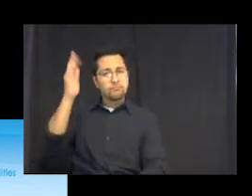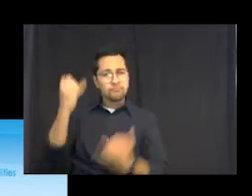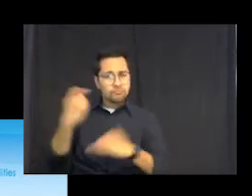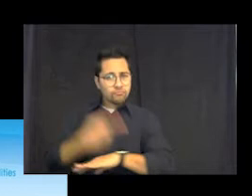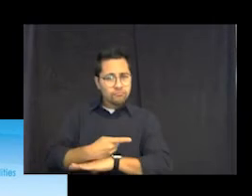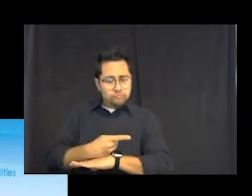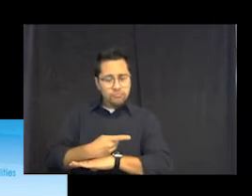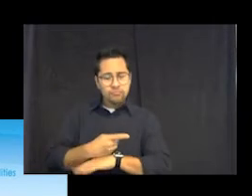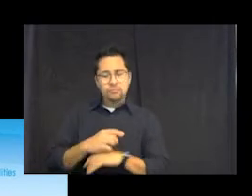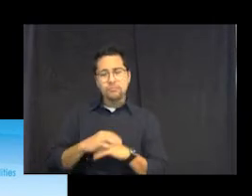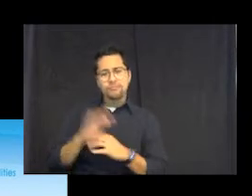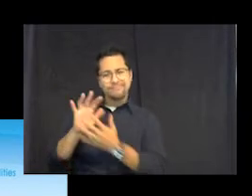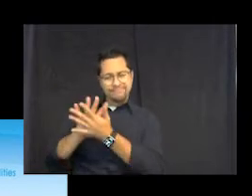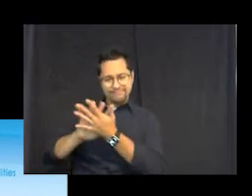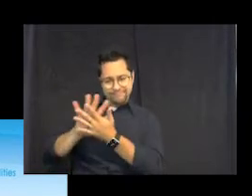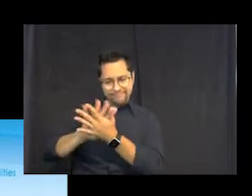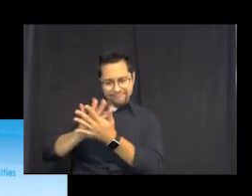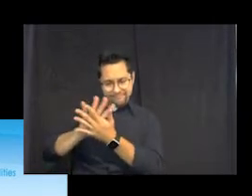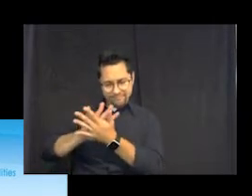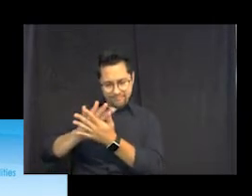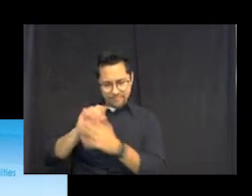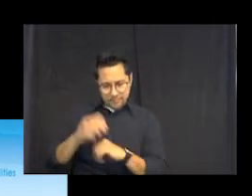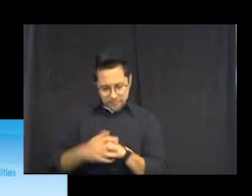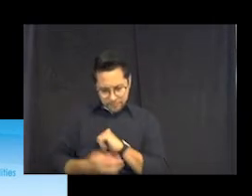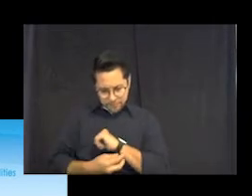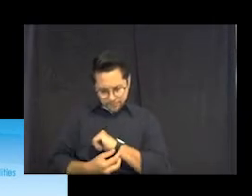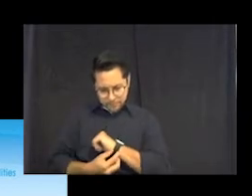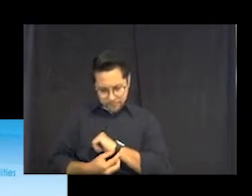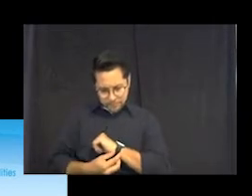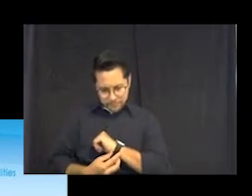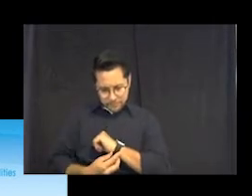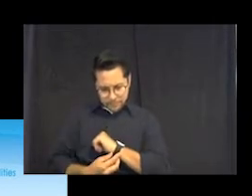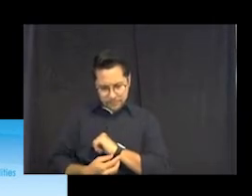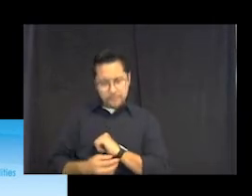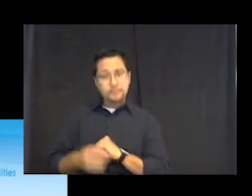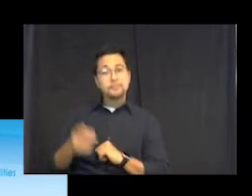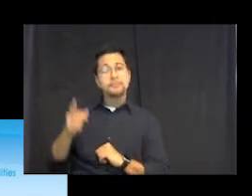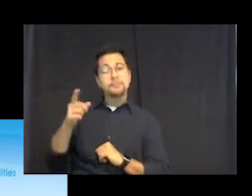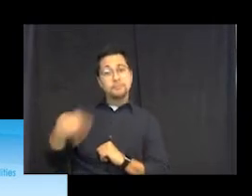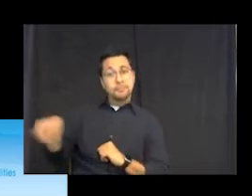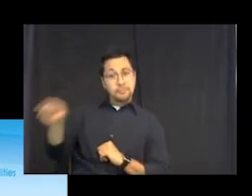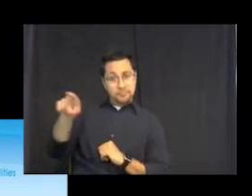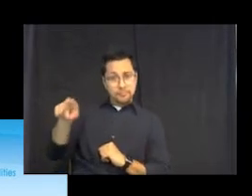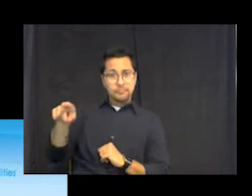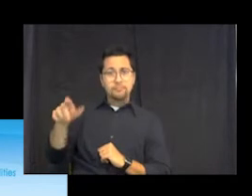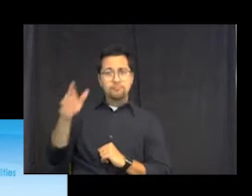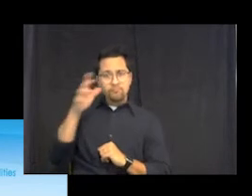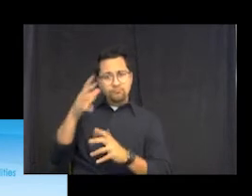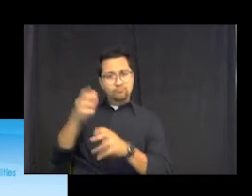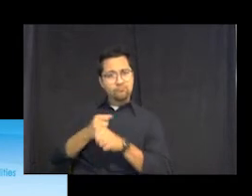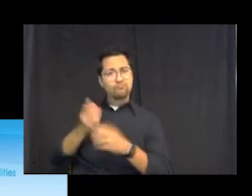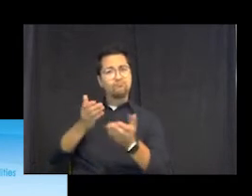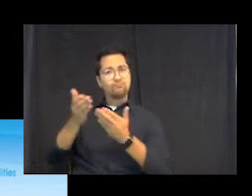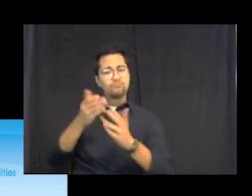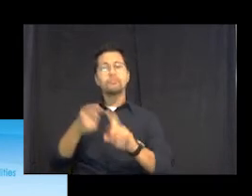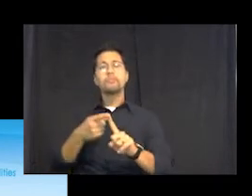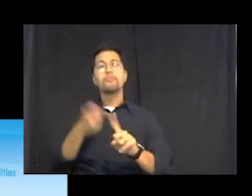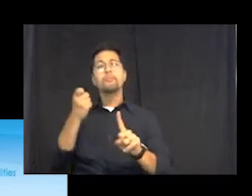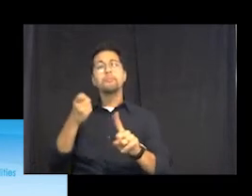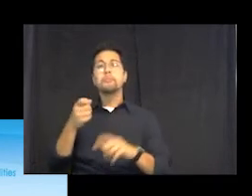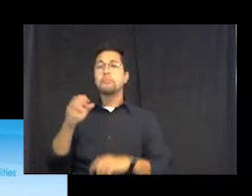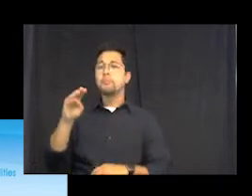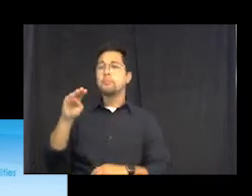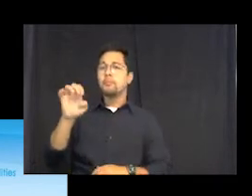so Sarah, Rebecca, and Robin, they receive services from